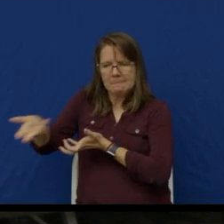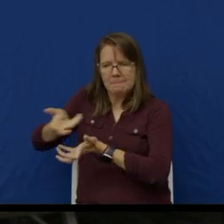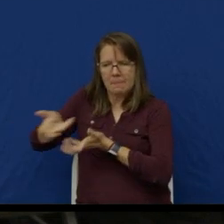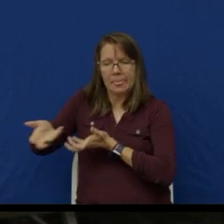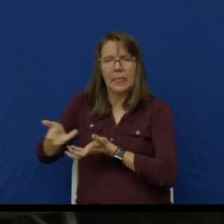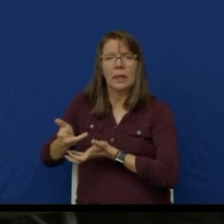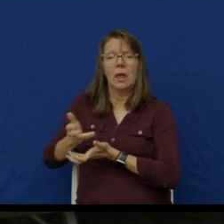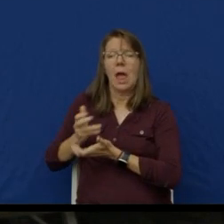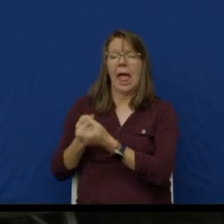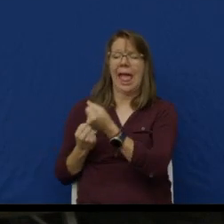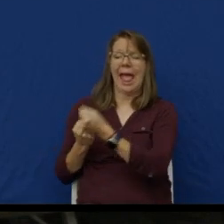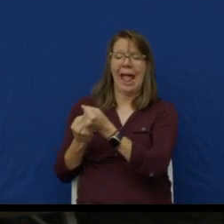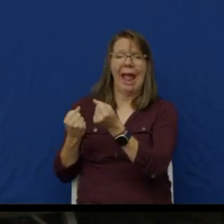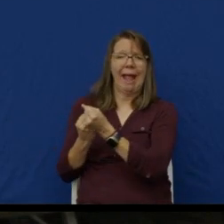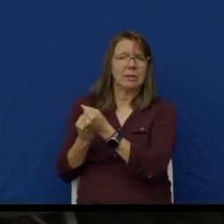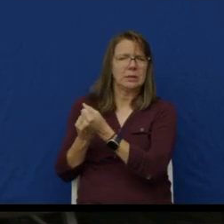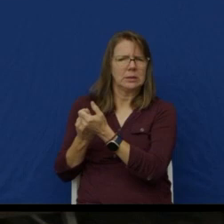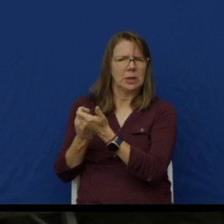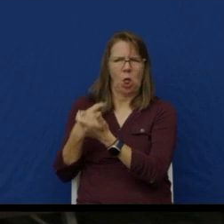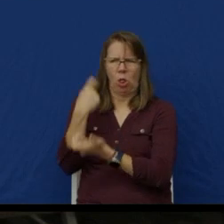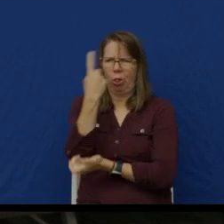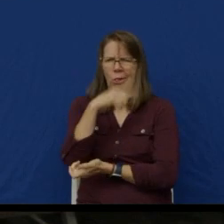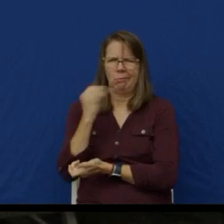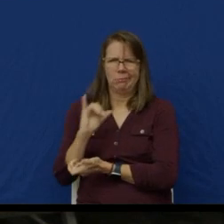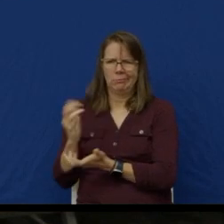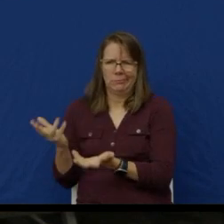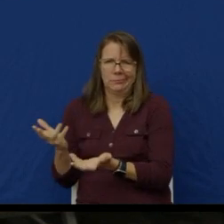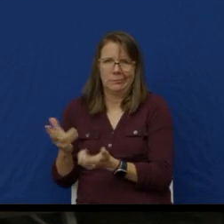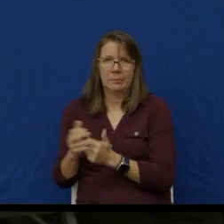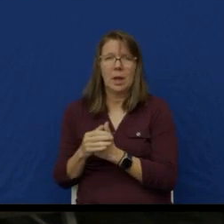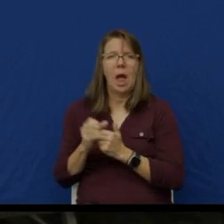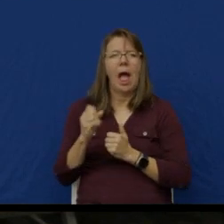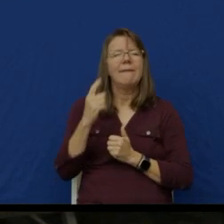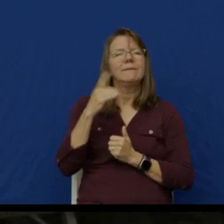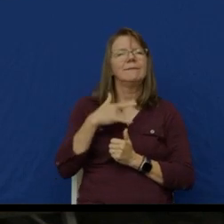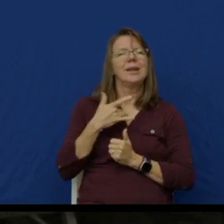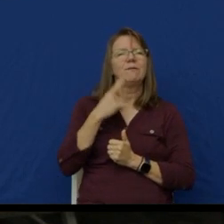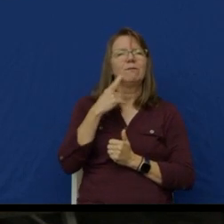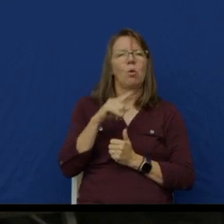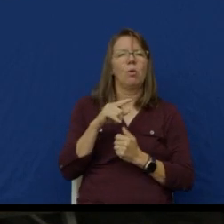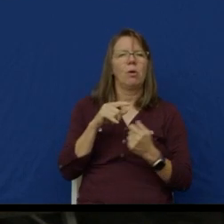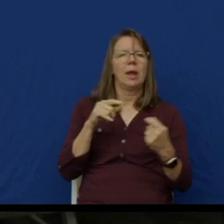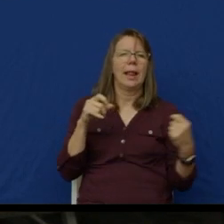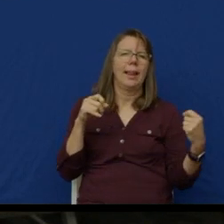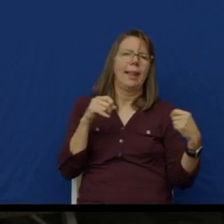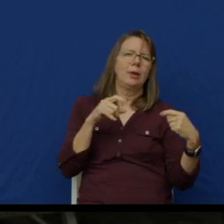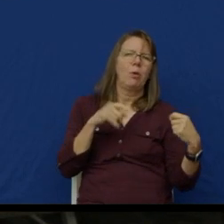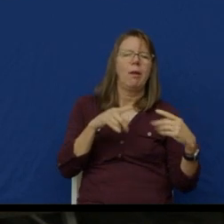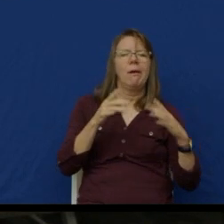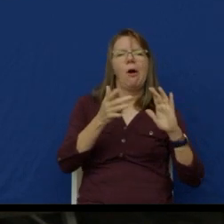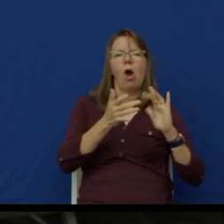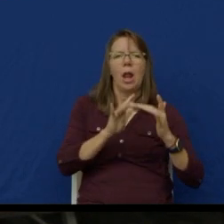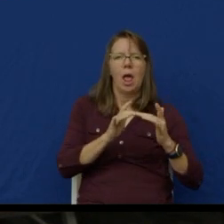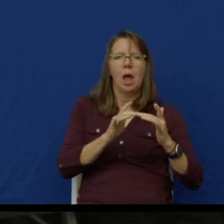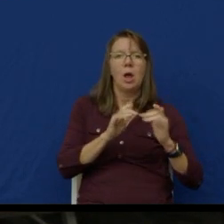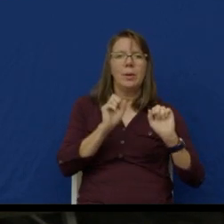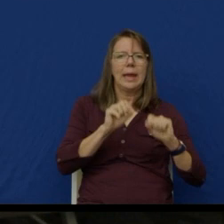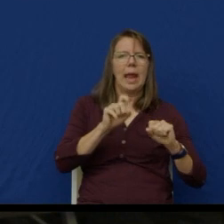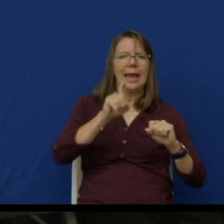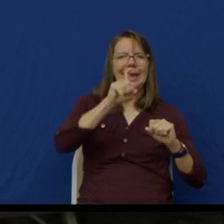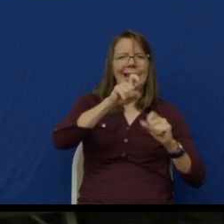like. So in an electronic format, I think we could always drill into these things even more